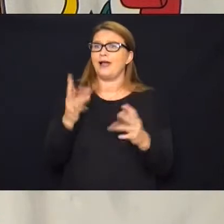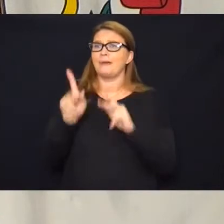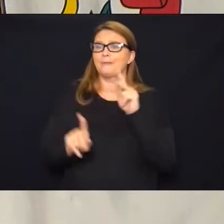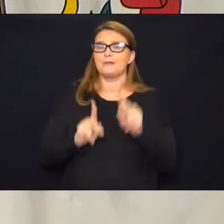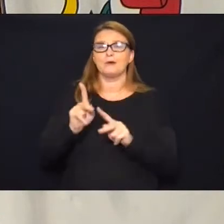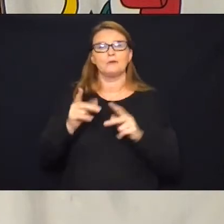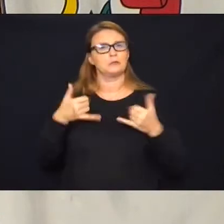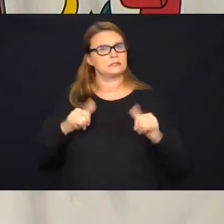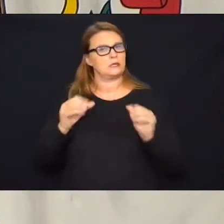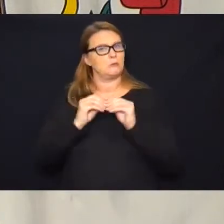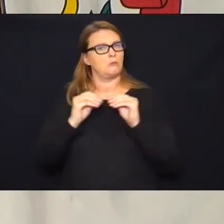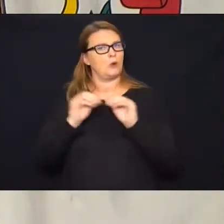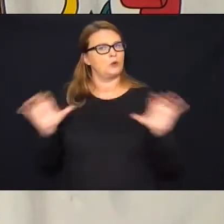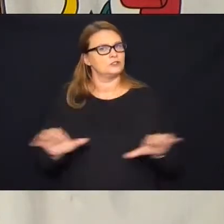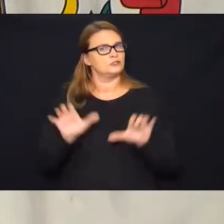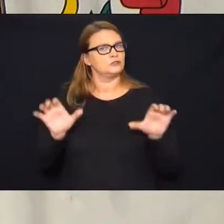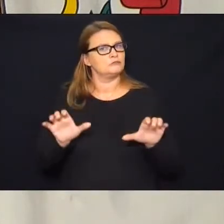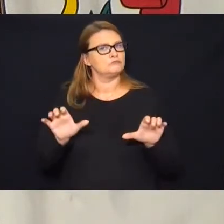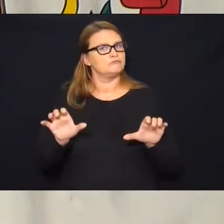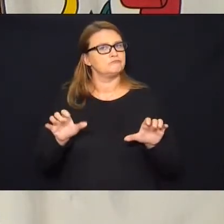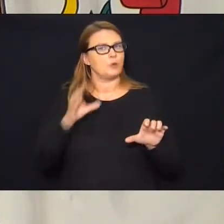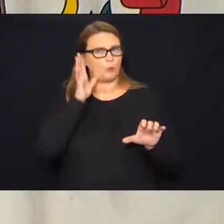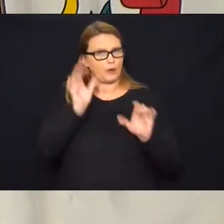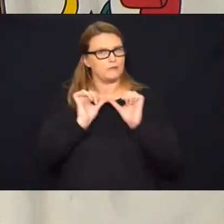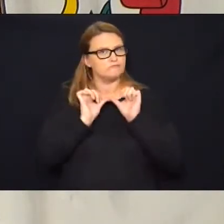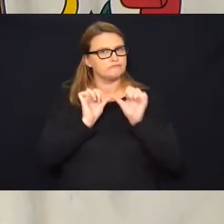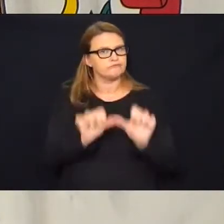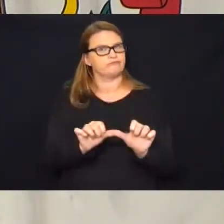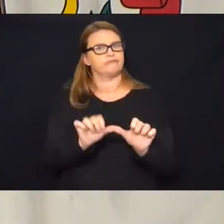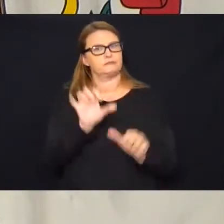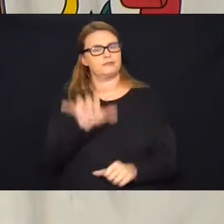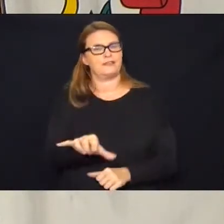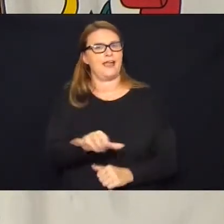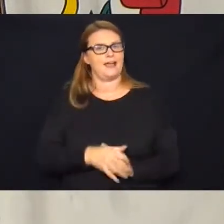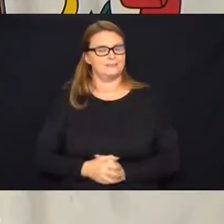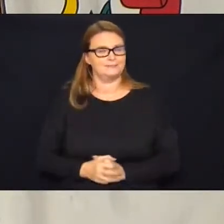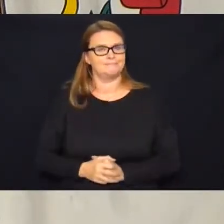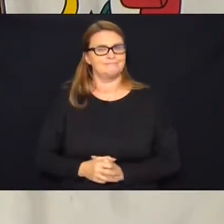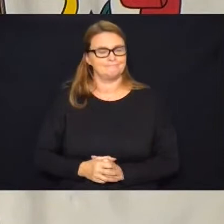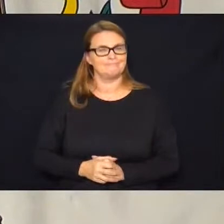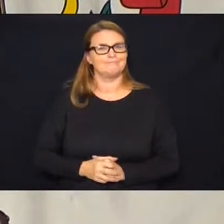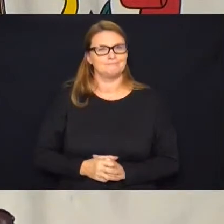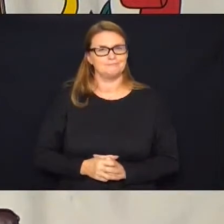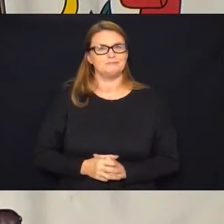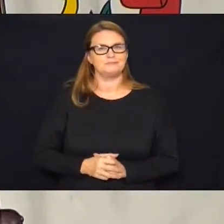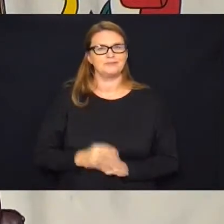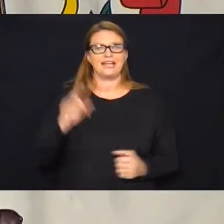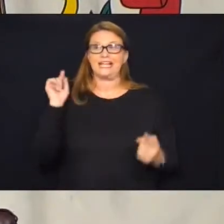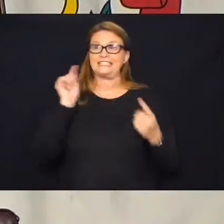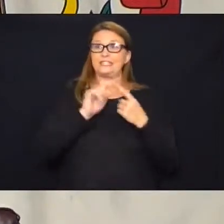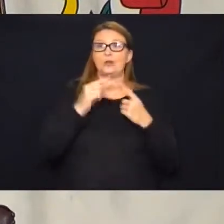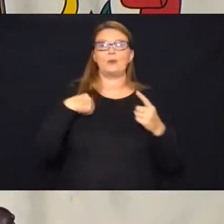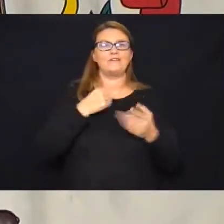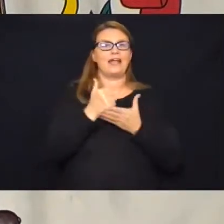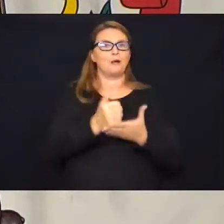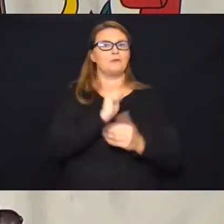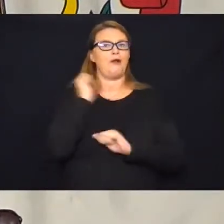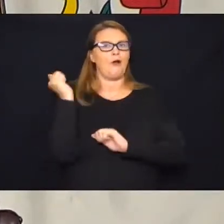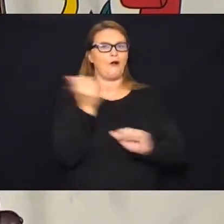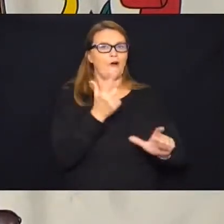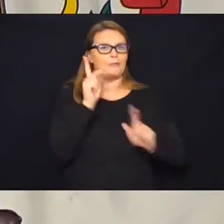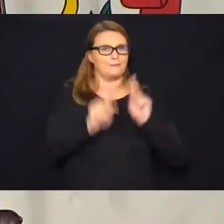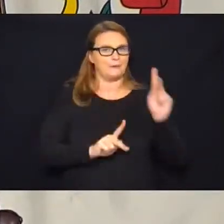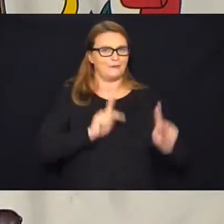lot to do. And we want to stay right at it, and we want to continue to flip every one of those rocks until we've absolutely helped everyone.